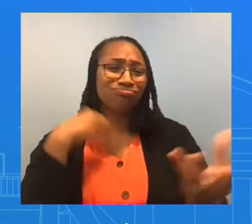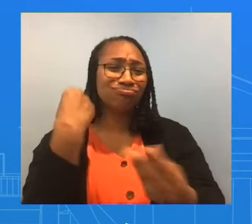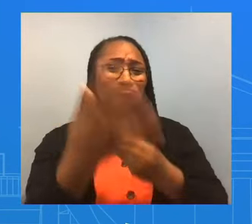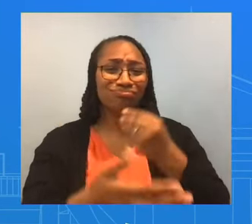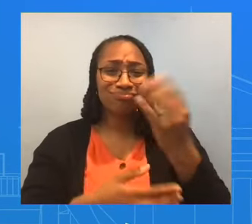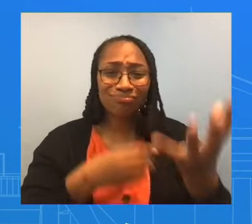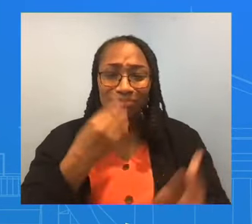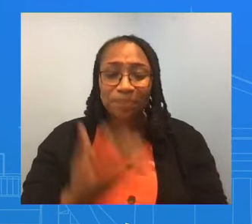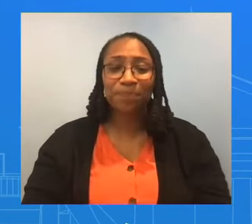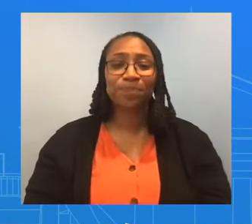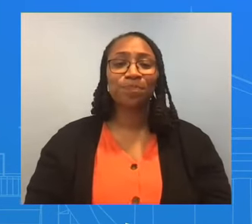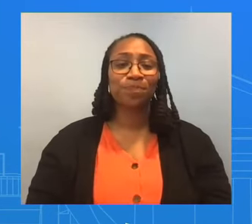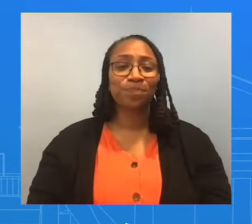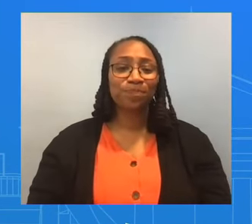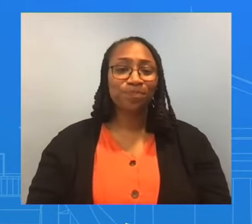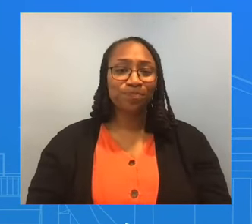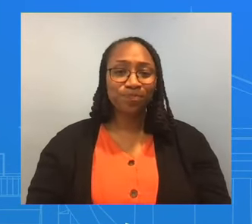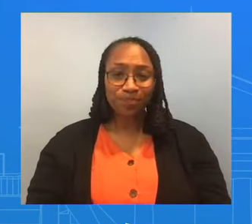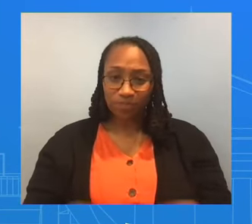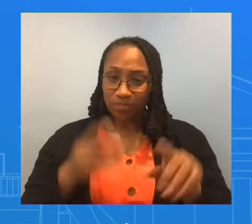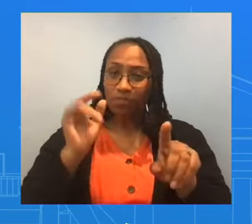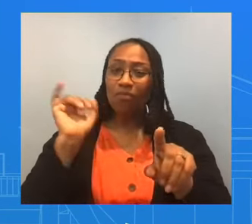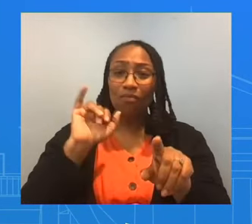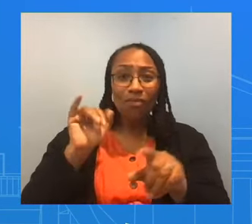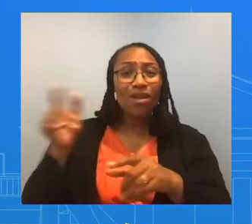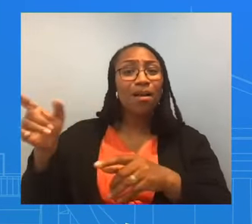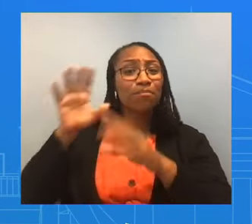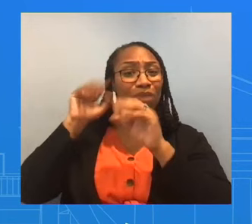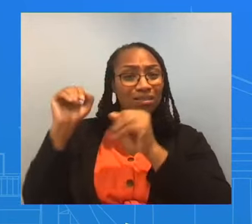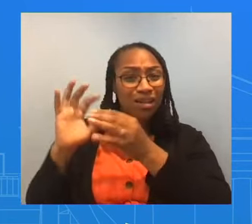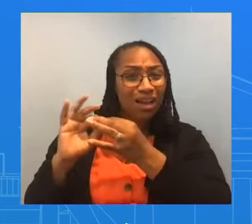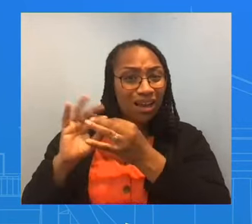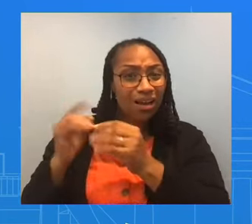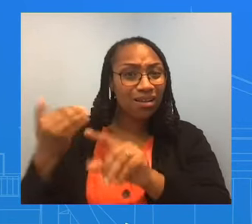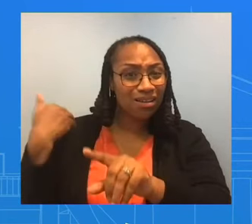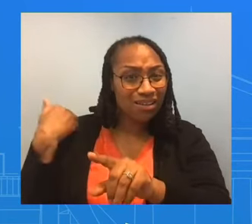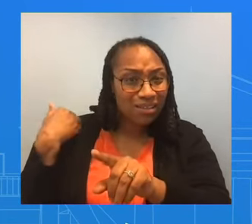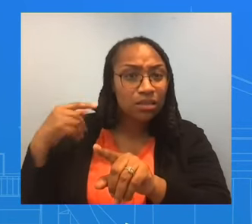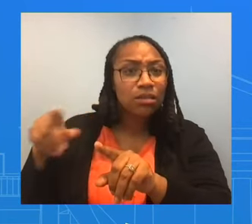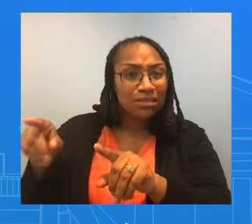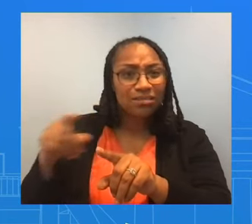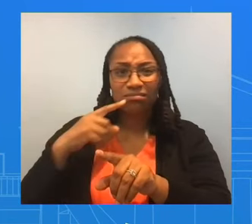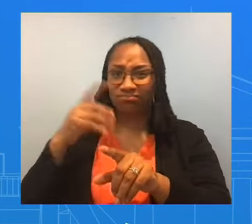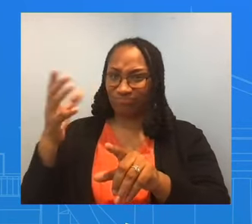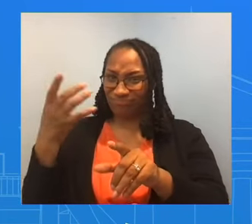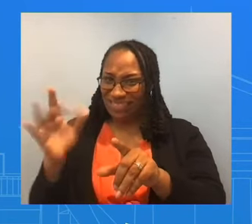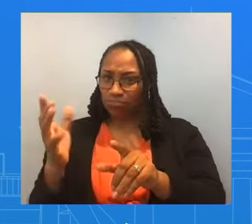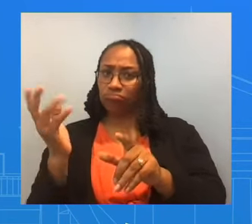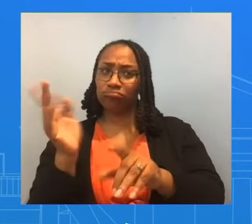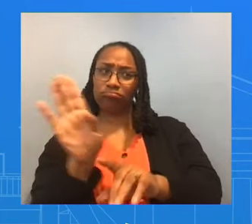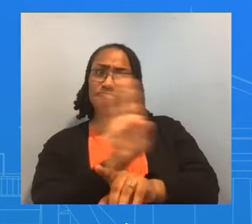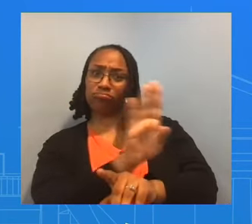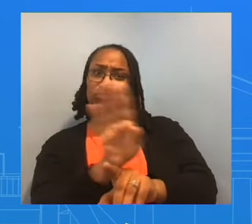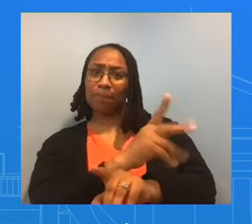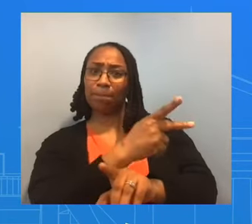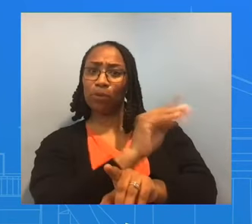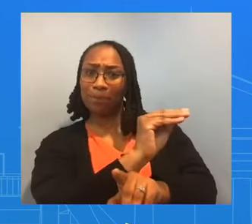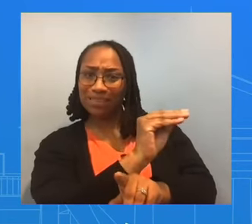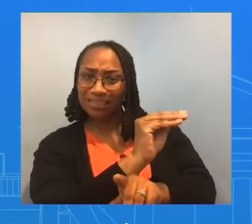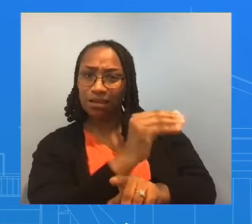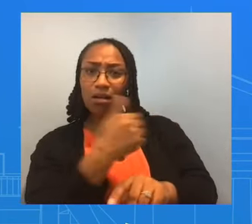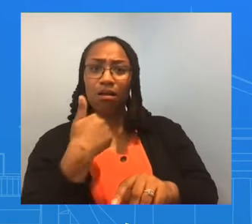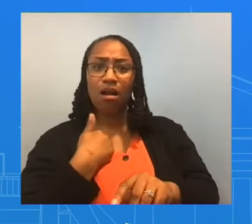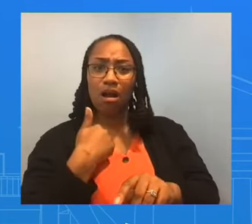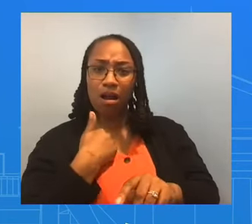conference last week on Thursday, that he spoke directly to the Prime Minister as well, offering up our resources, offering